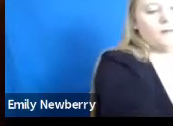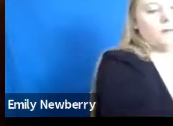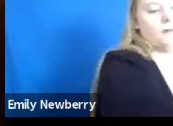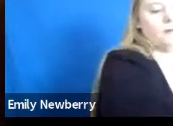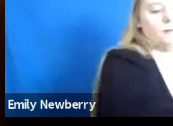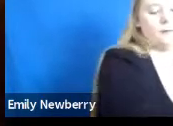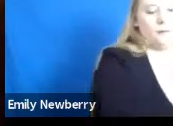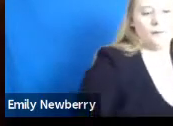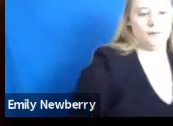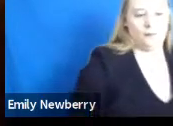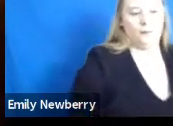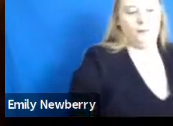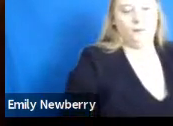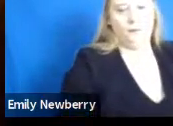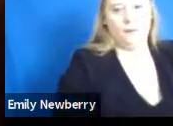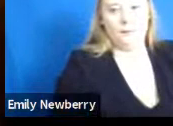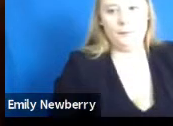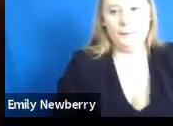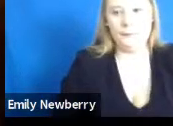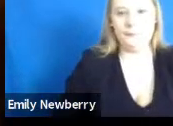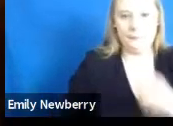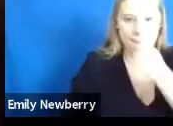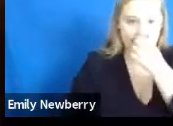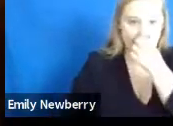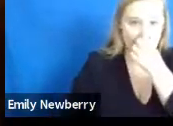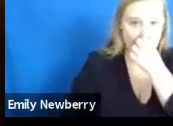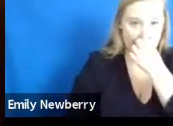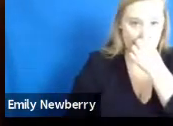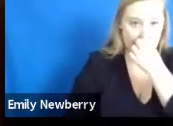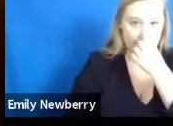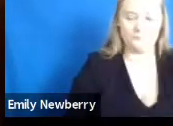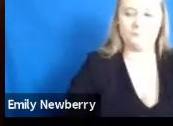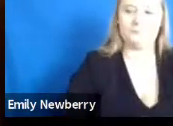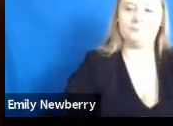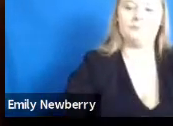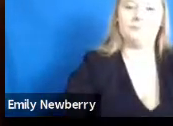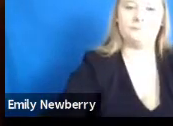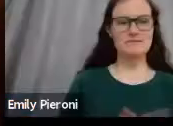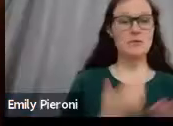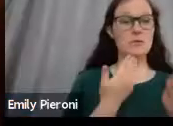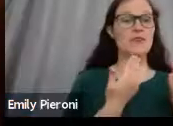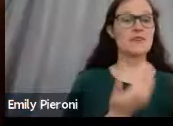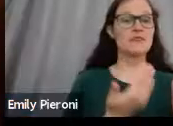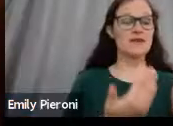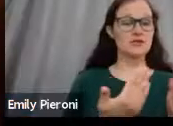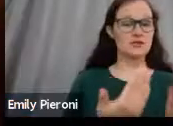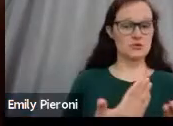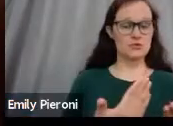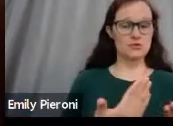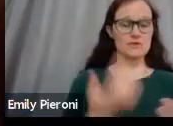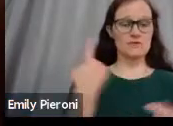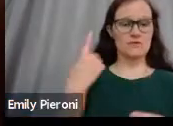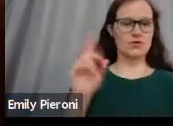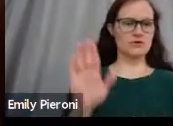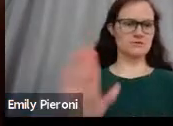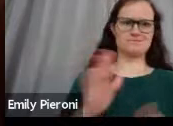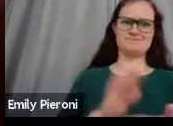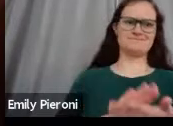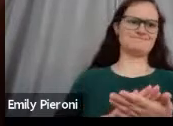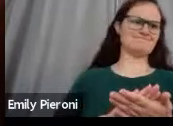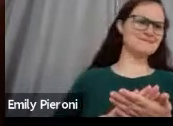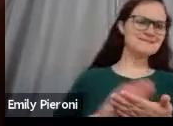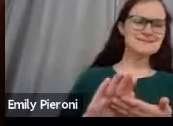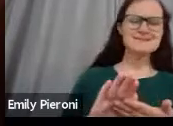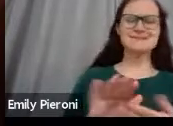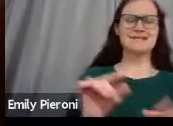I can see it. Okay, awesome. Well, thank you so much, Dennis, for your kind words, and I really love working